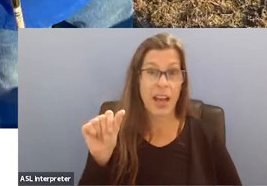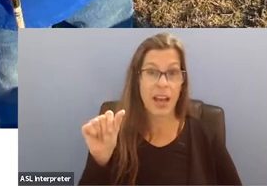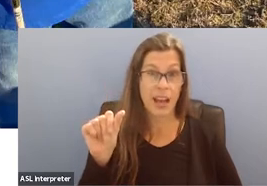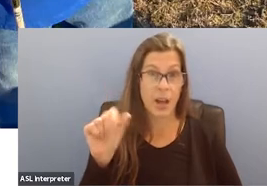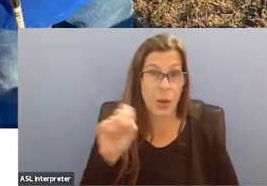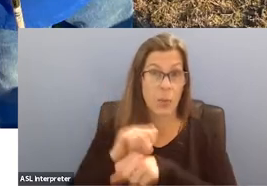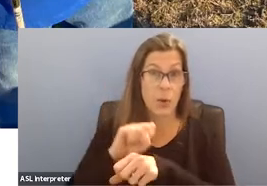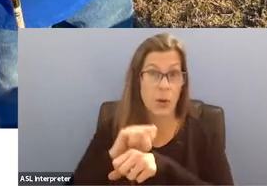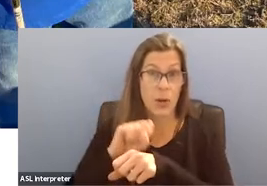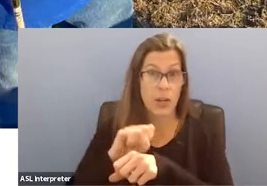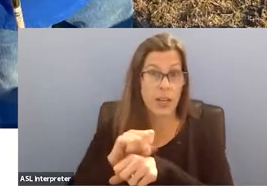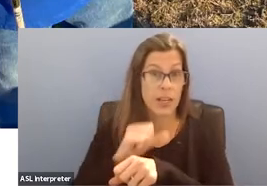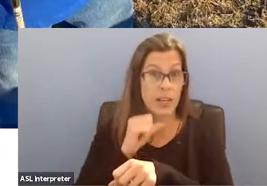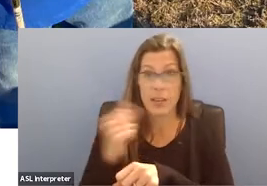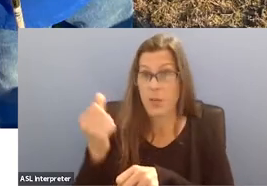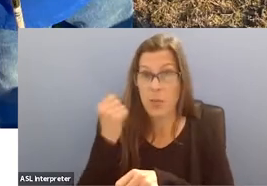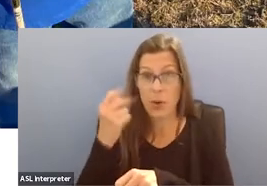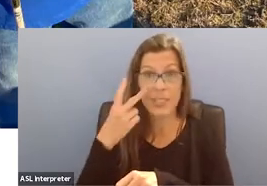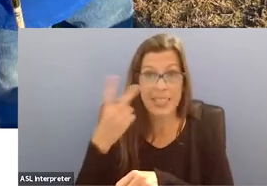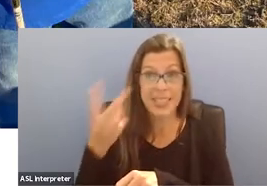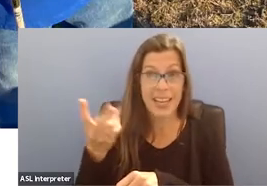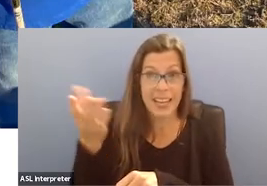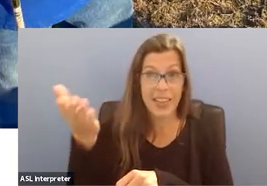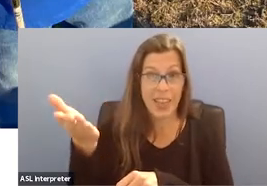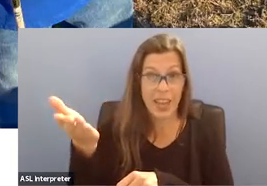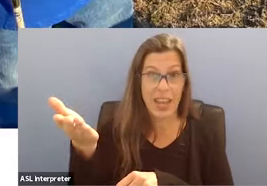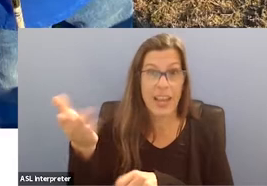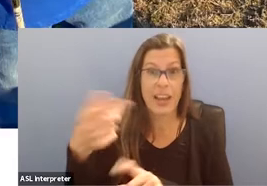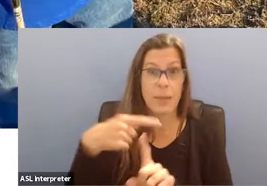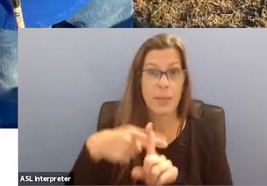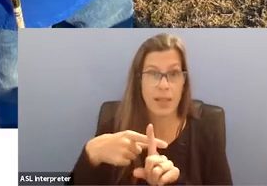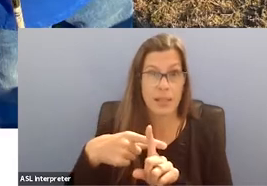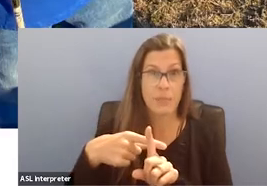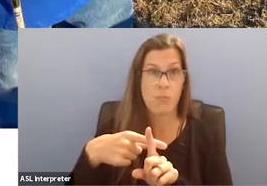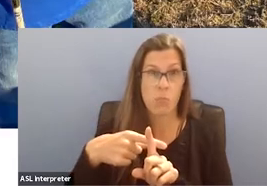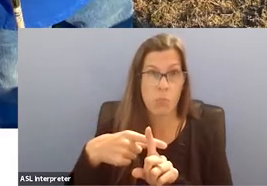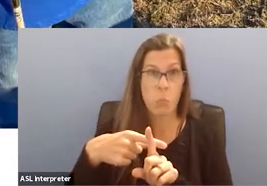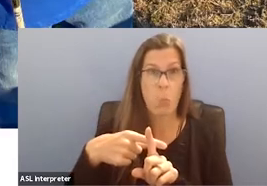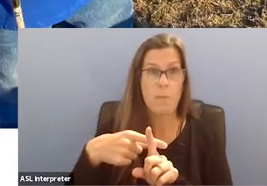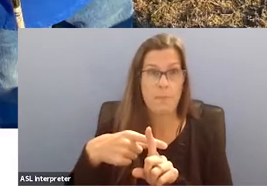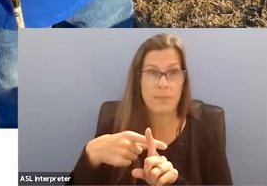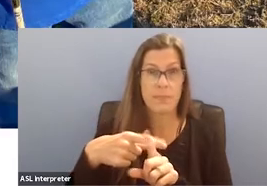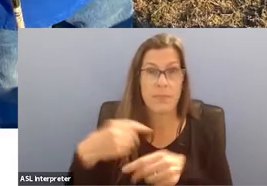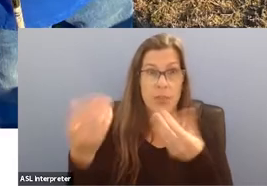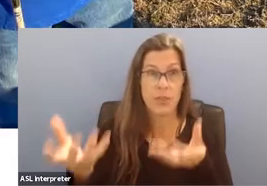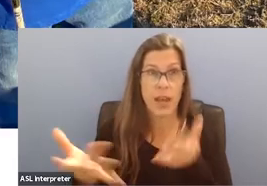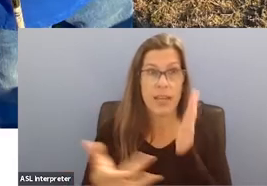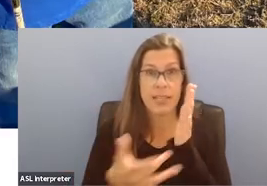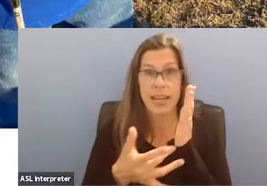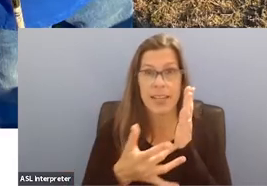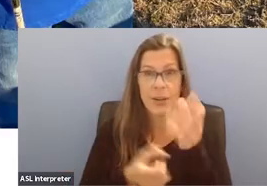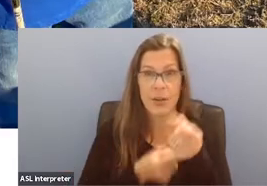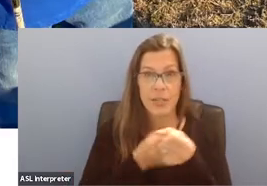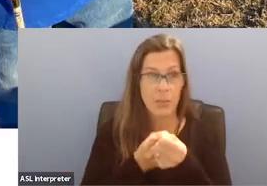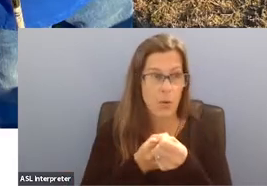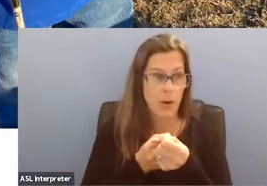scenes. You won't see her but she's there and also will be she'll be providing technical support throughout